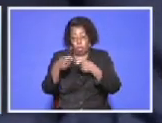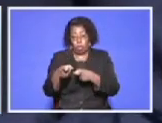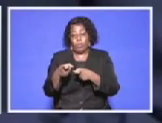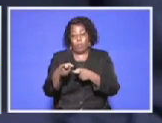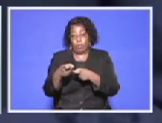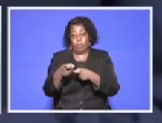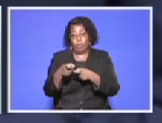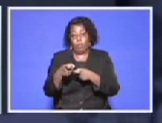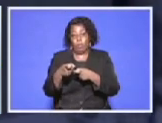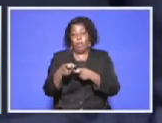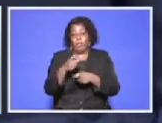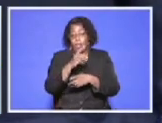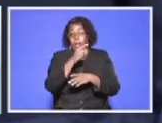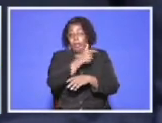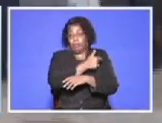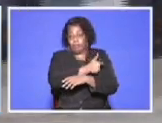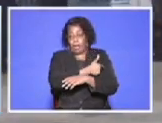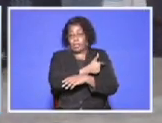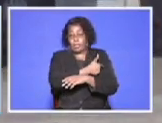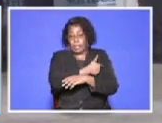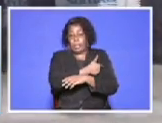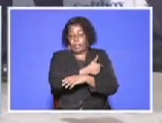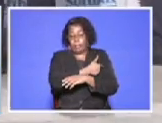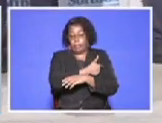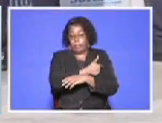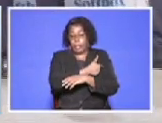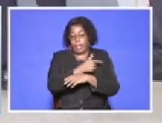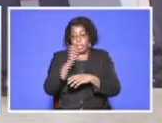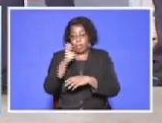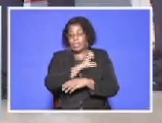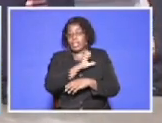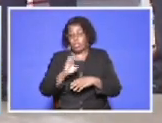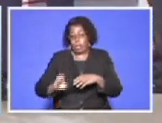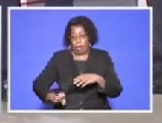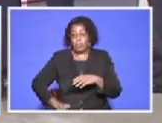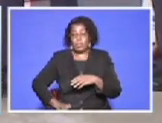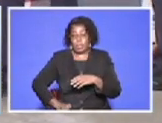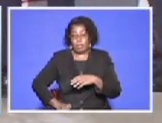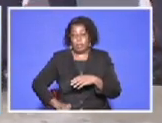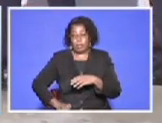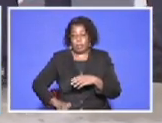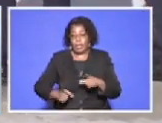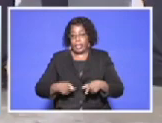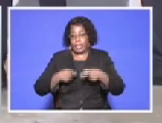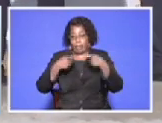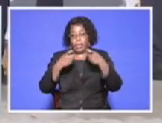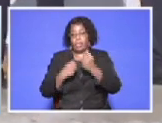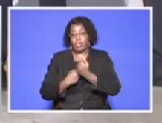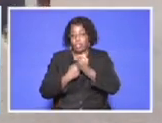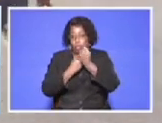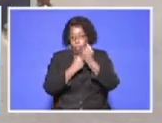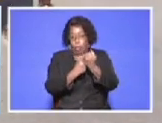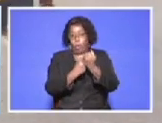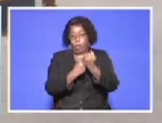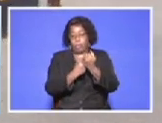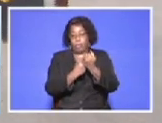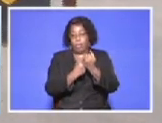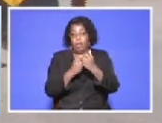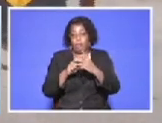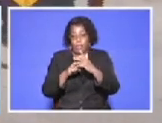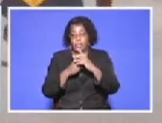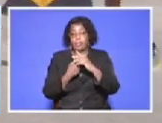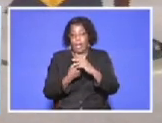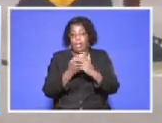Embassy Chargé d'Affaires, Yusa Pitts. The United States Embassy providing the critical logistical support for the rollout of